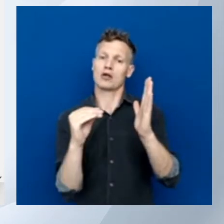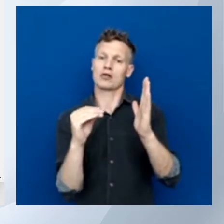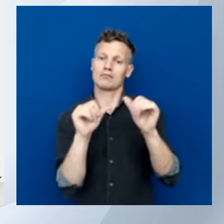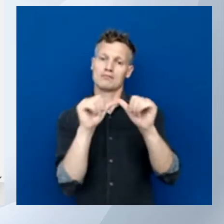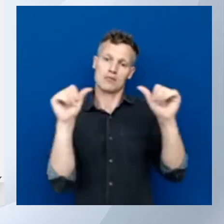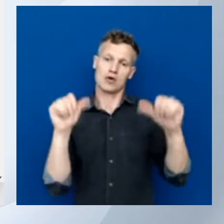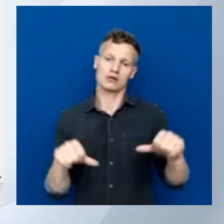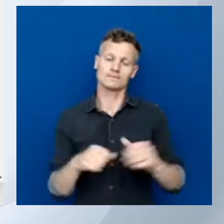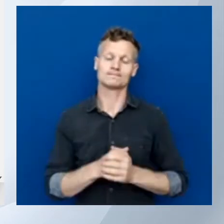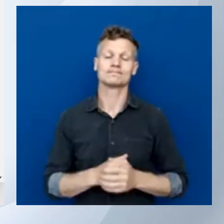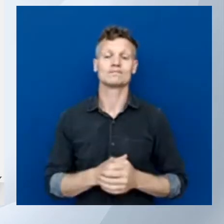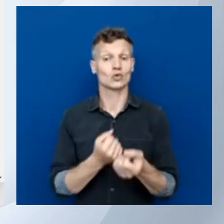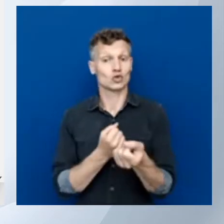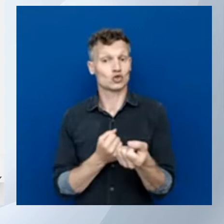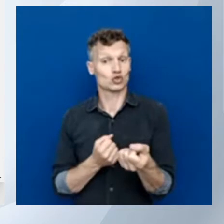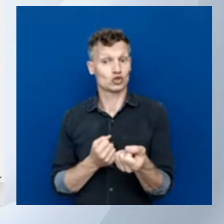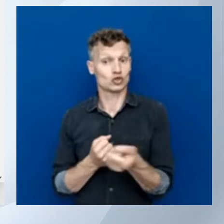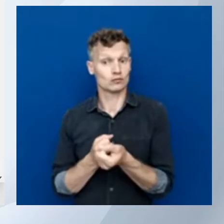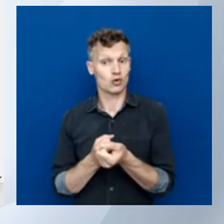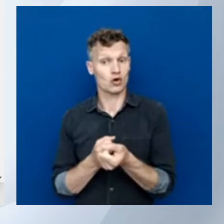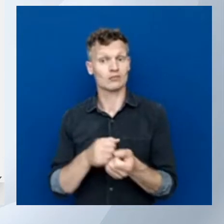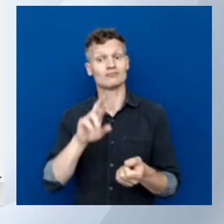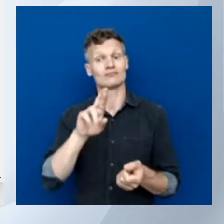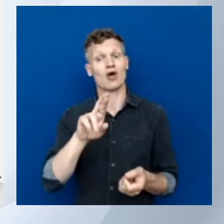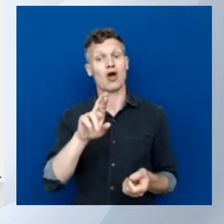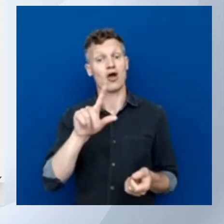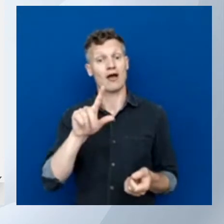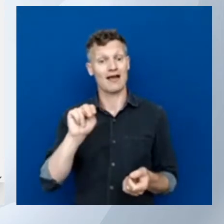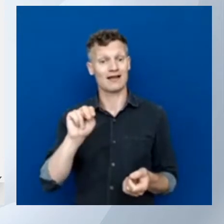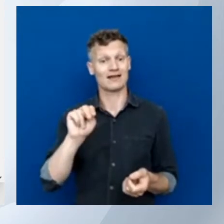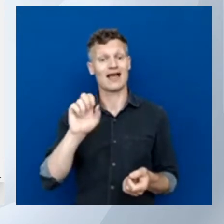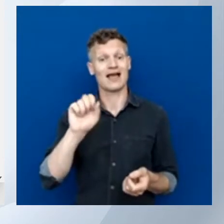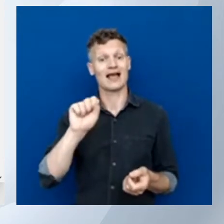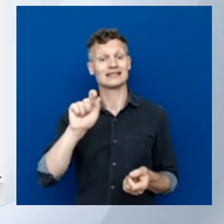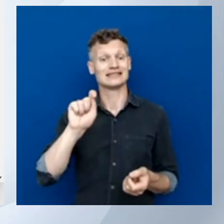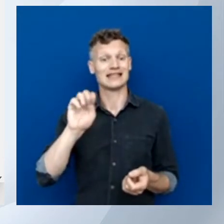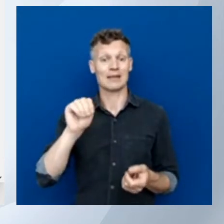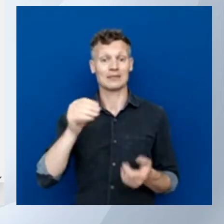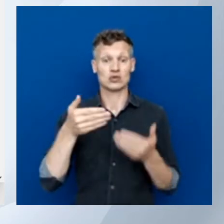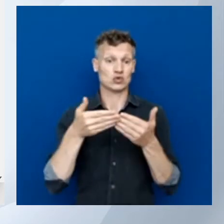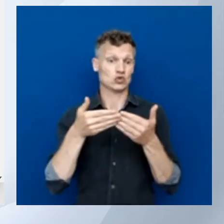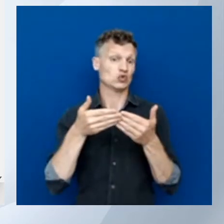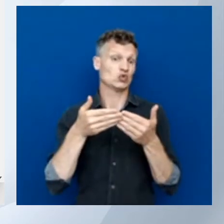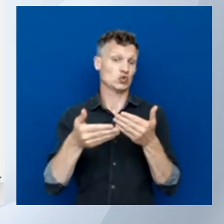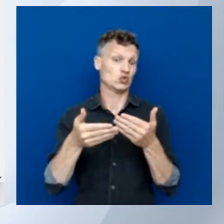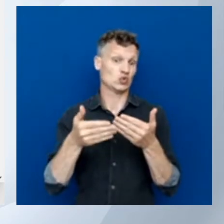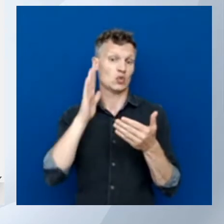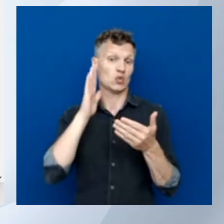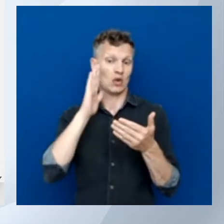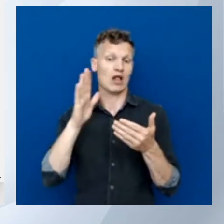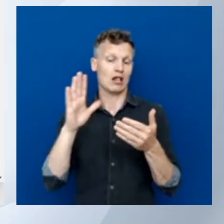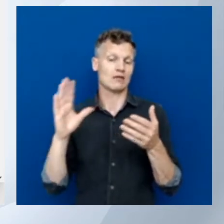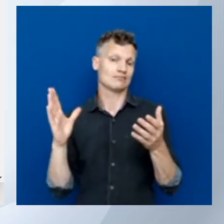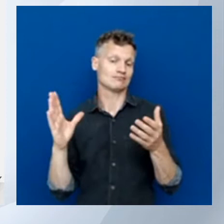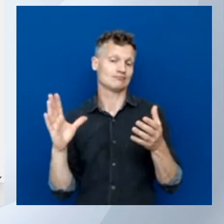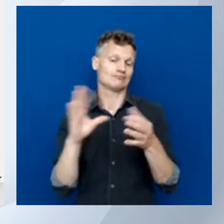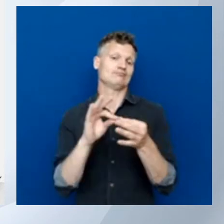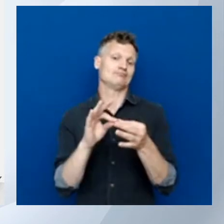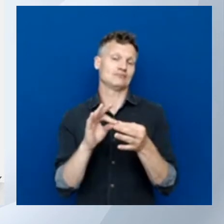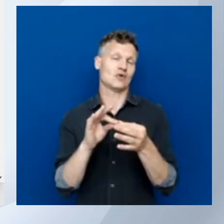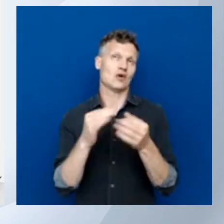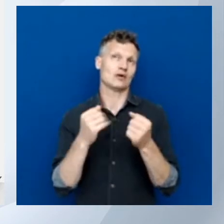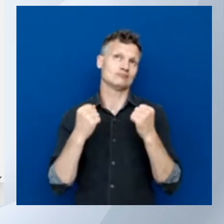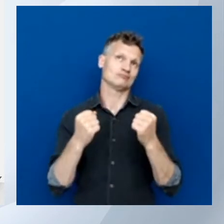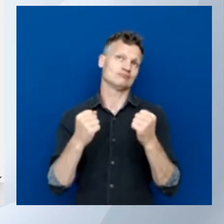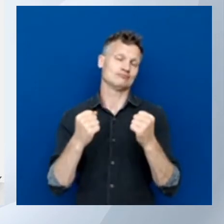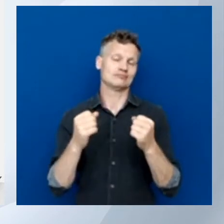LSTM is going to arrive soon, and we can play with that soon as well, finally. So again, the notebook environment and